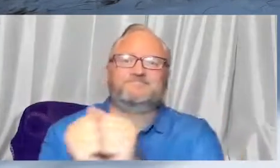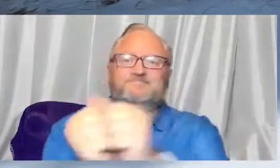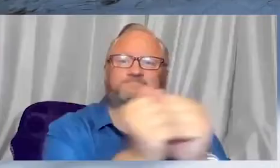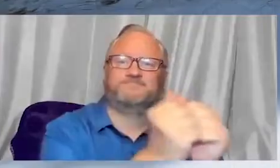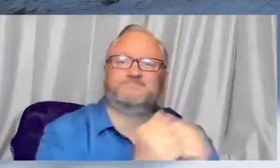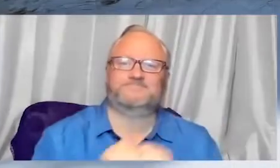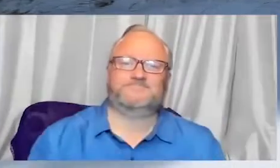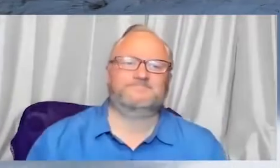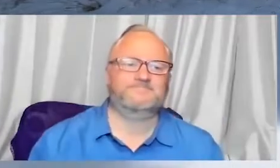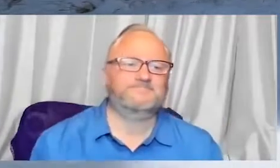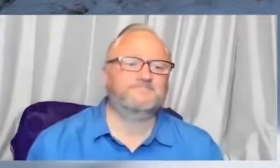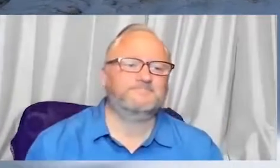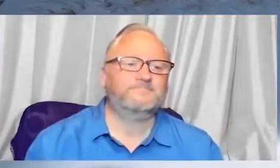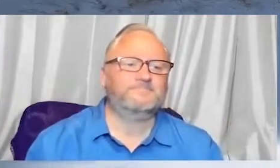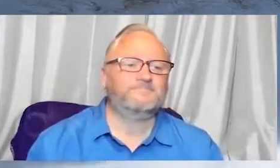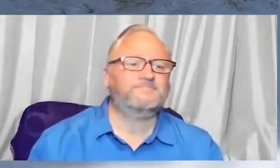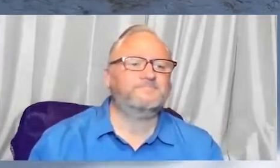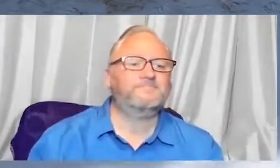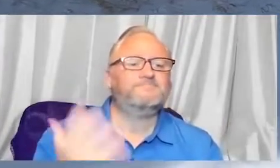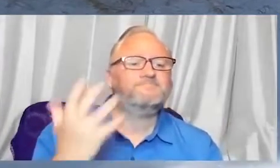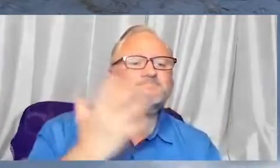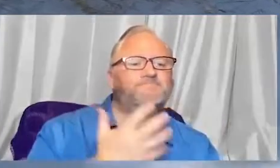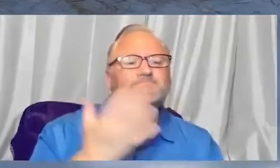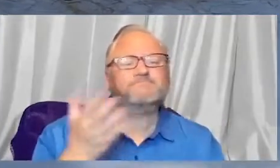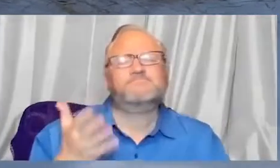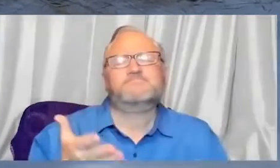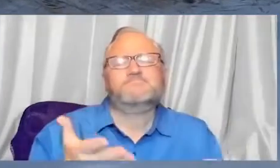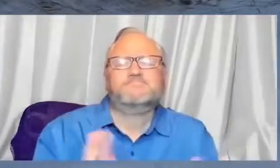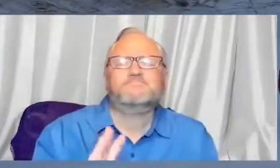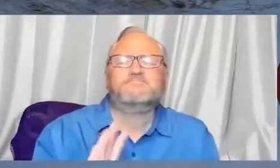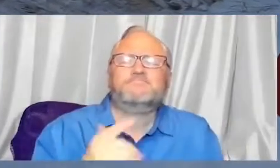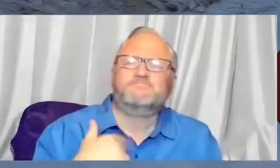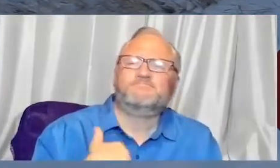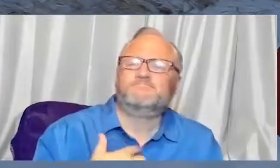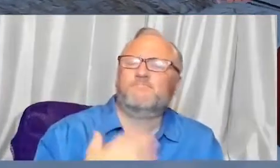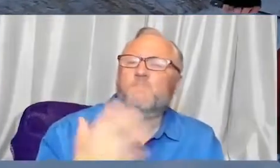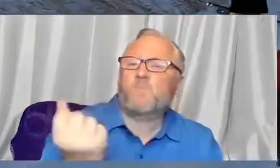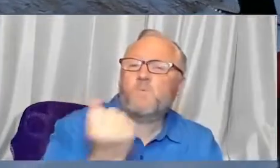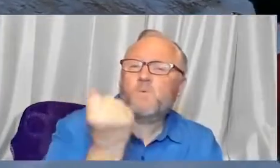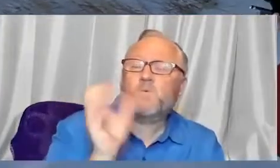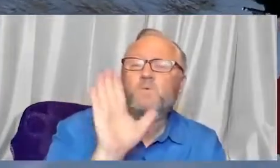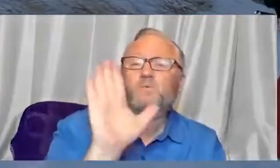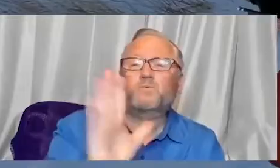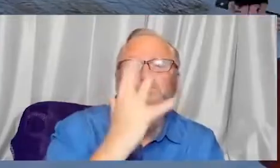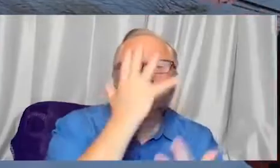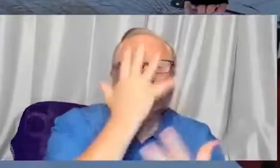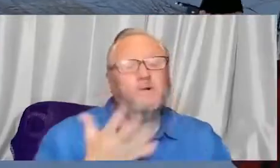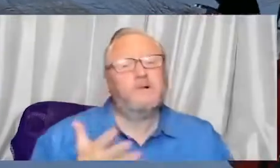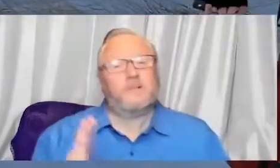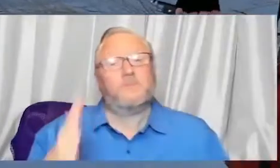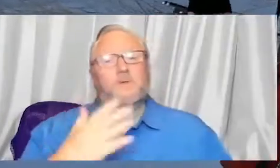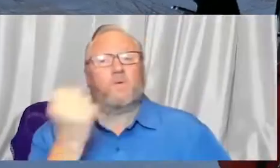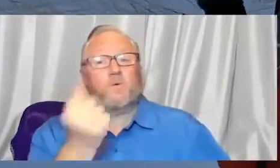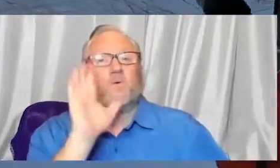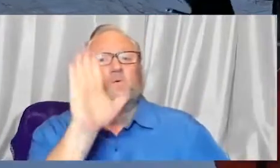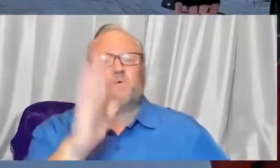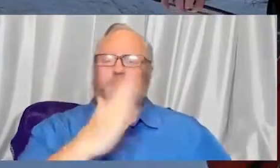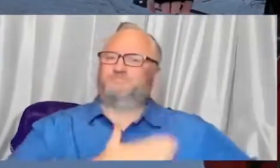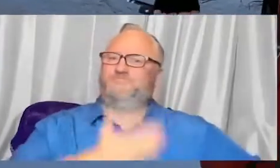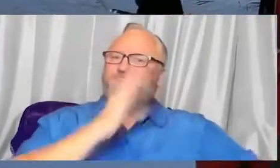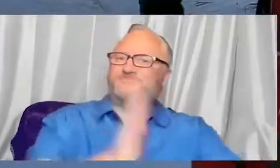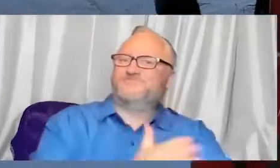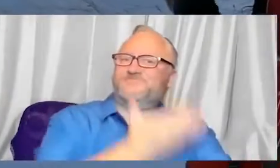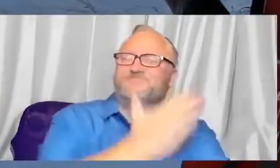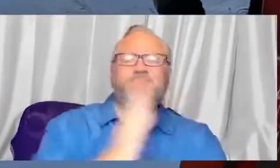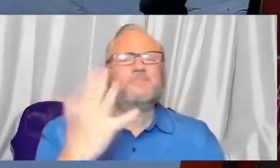together. Whoa, whoa, let me hold your sorrow. Whoa, whoa, let me hold your joyful song. Whoa, whoa, let me hold